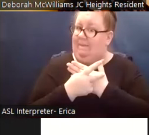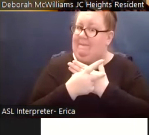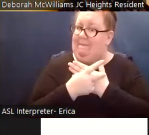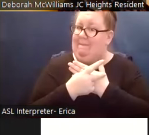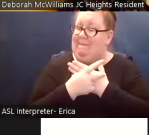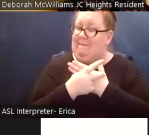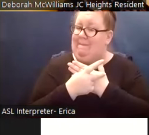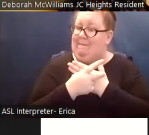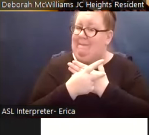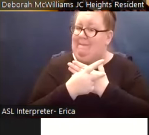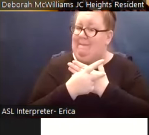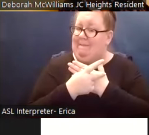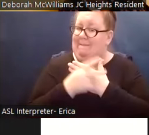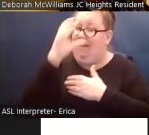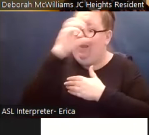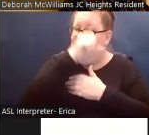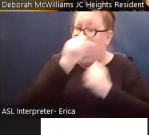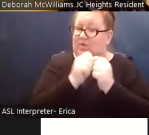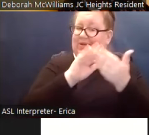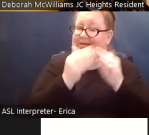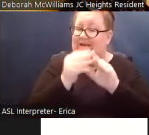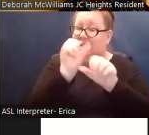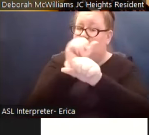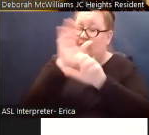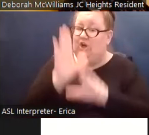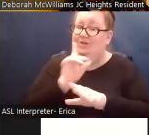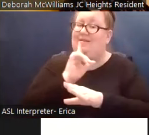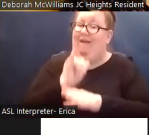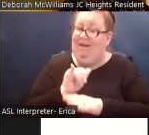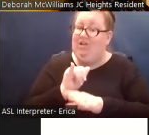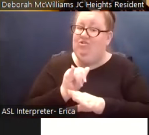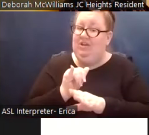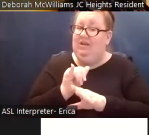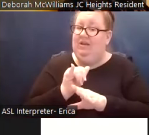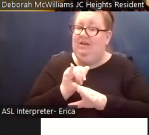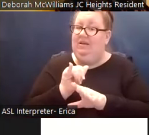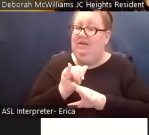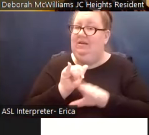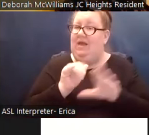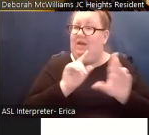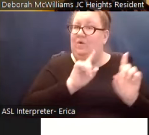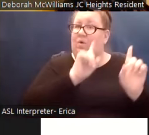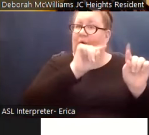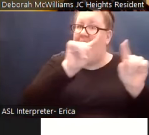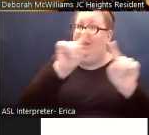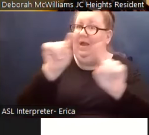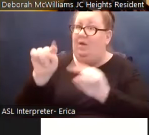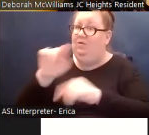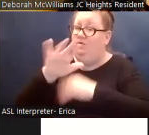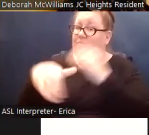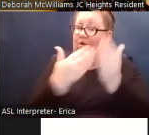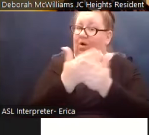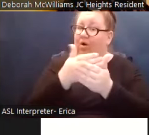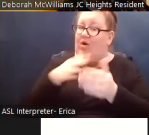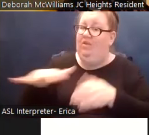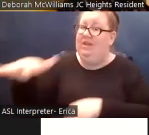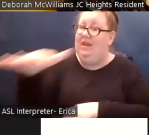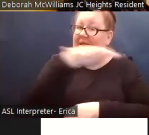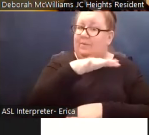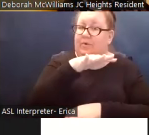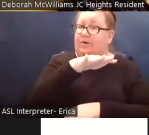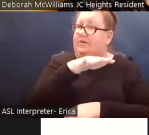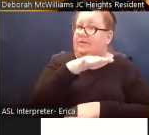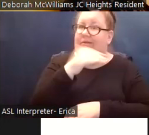of, I guess, with city workers actually going throughout all the neighborhoods. Okay. I don't know if it periodically, whatever